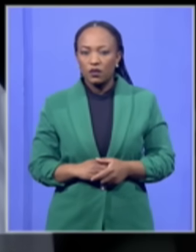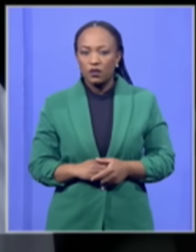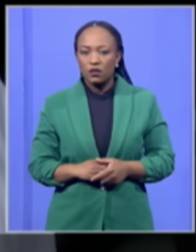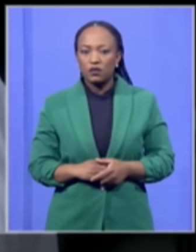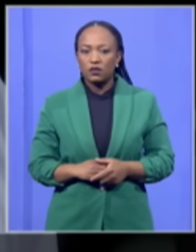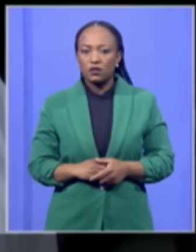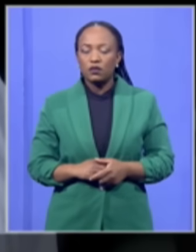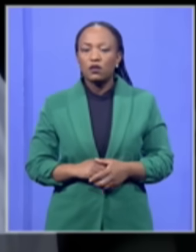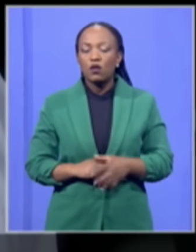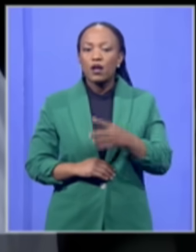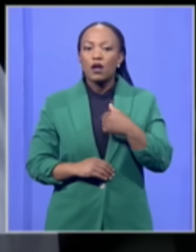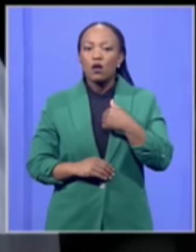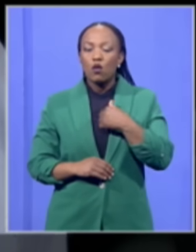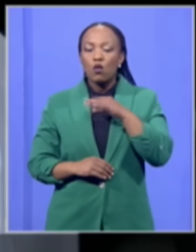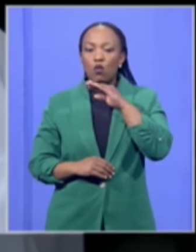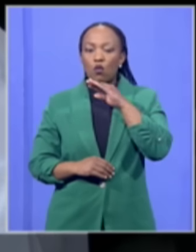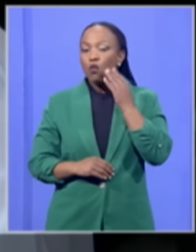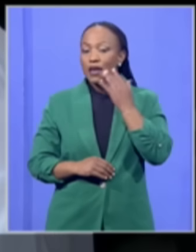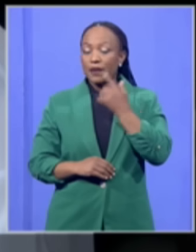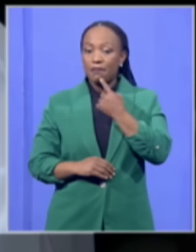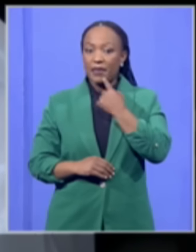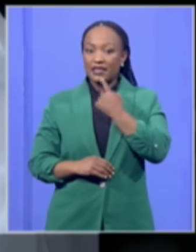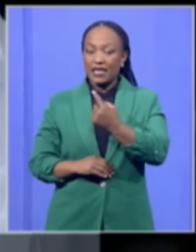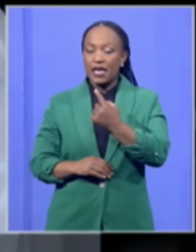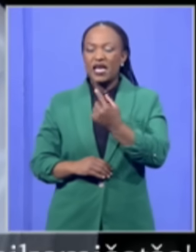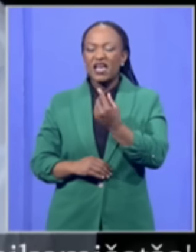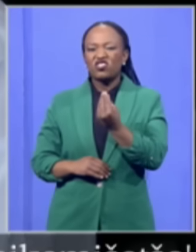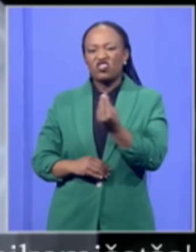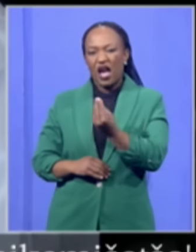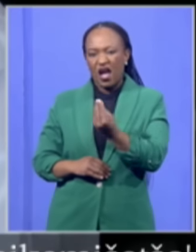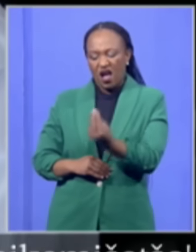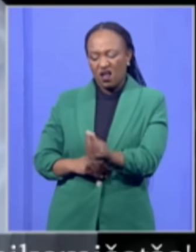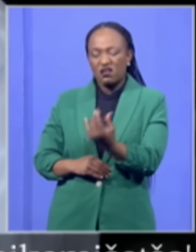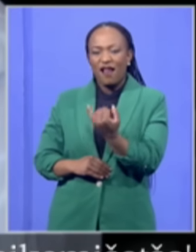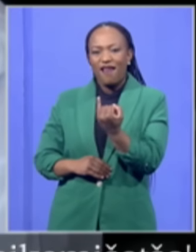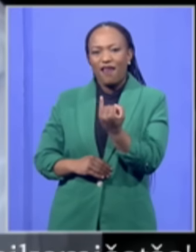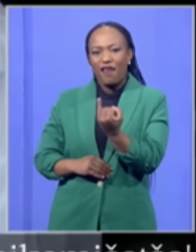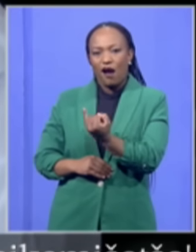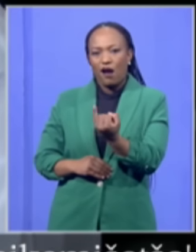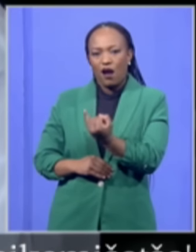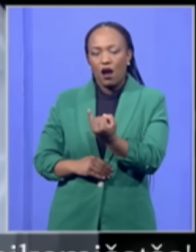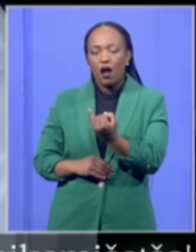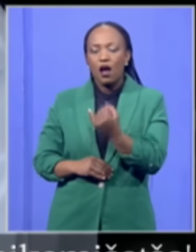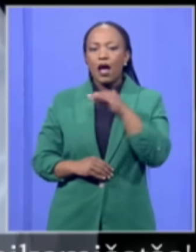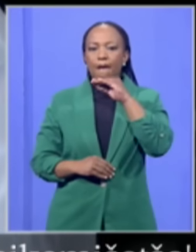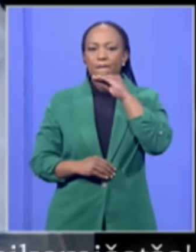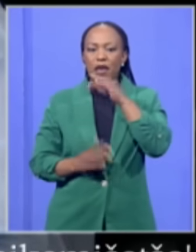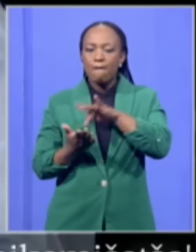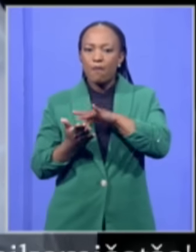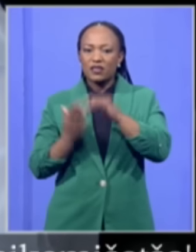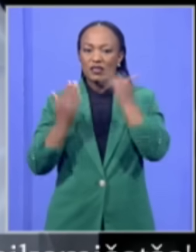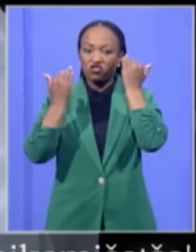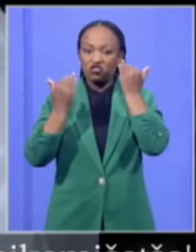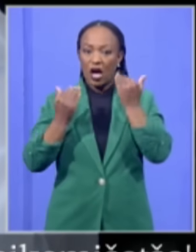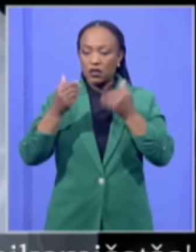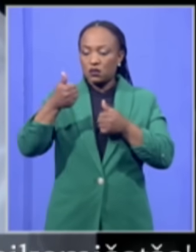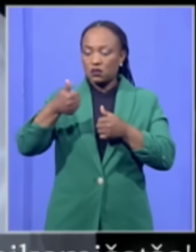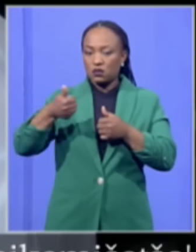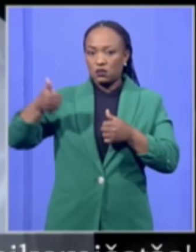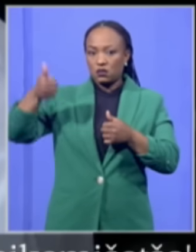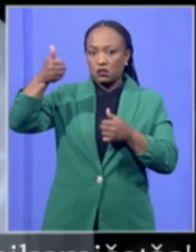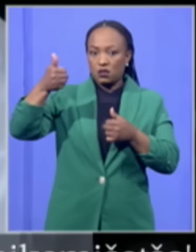say childlike. And I repeat again that I'm talking about a position in relation to the judge. I'm not talking about